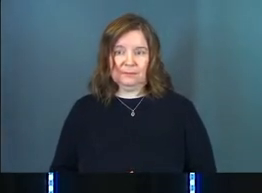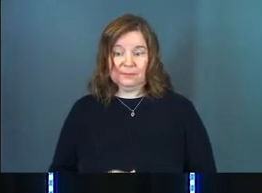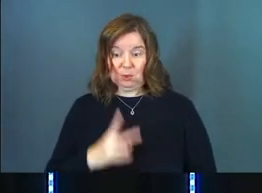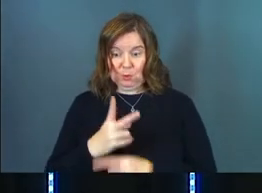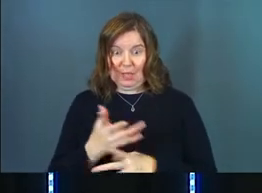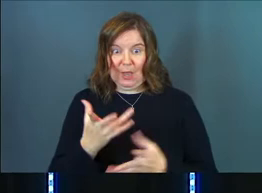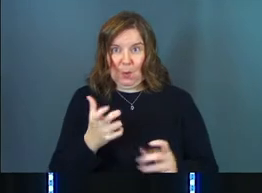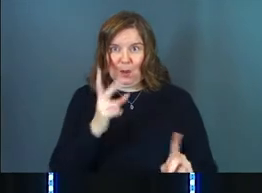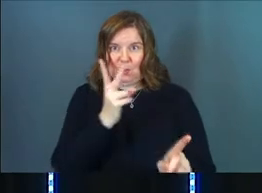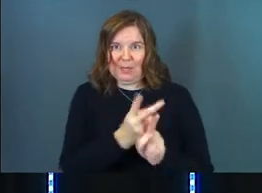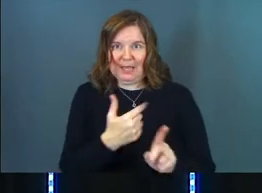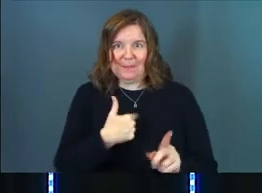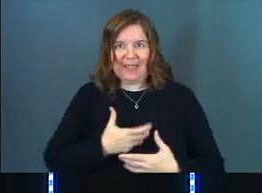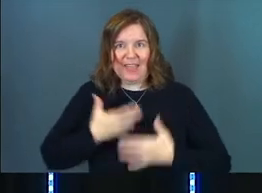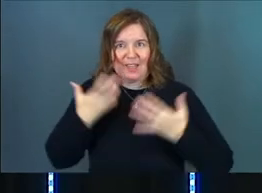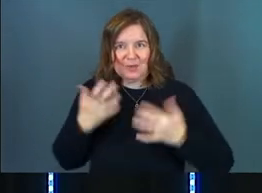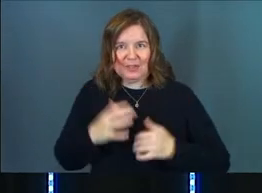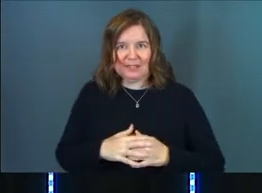To keep me angry.